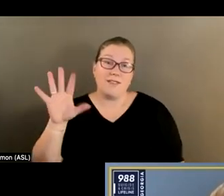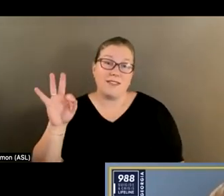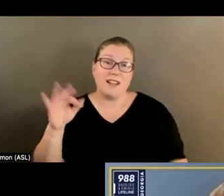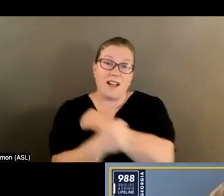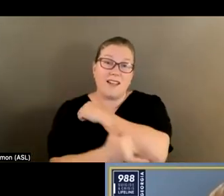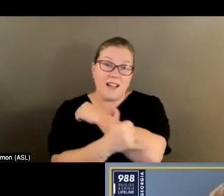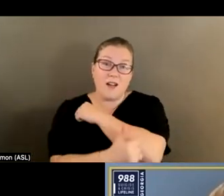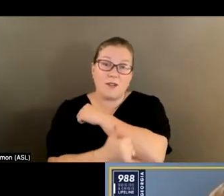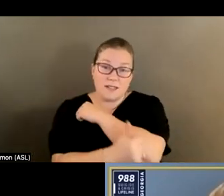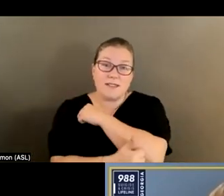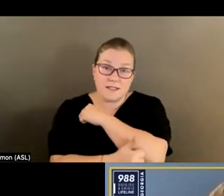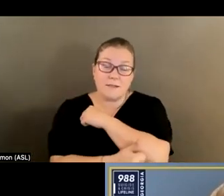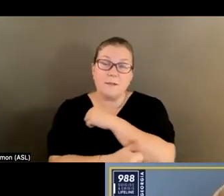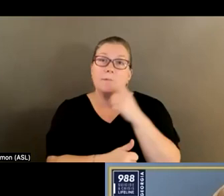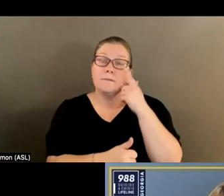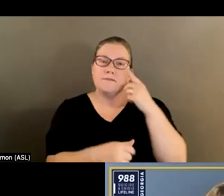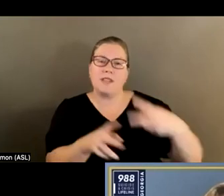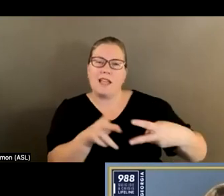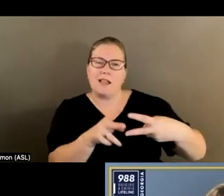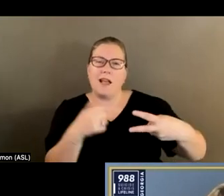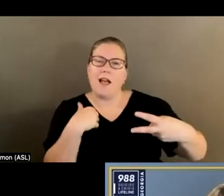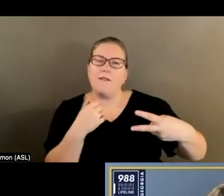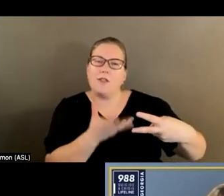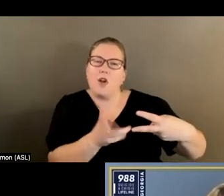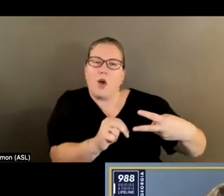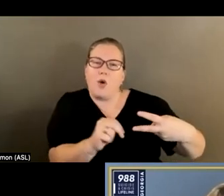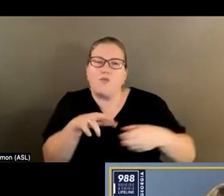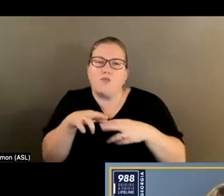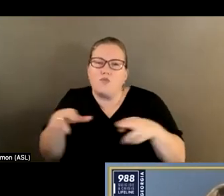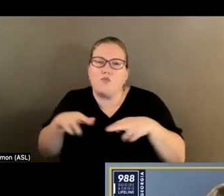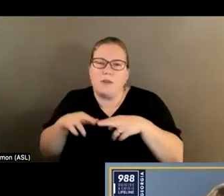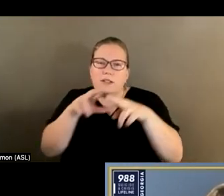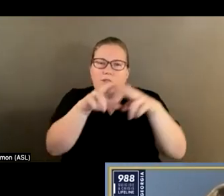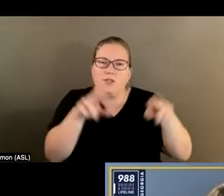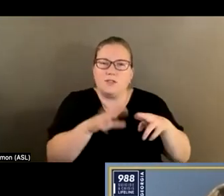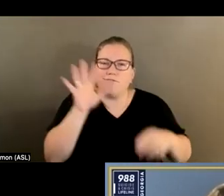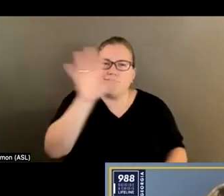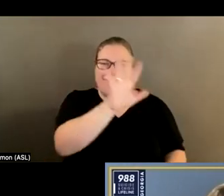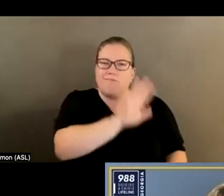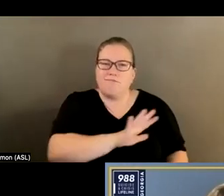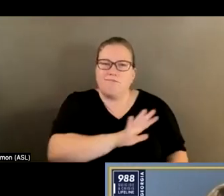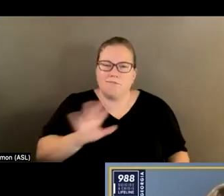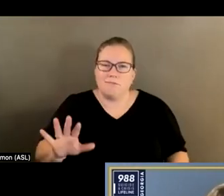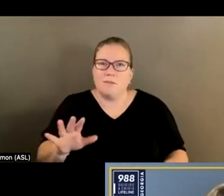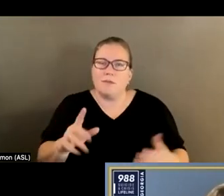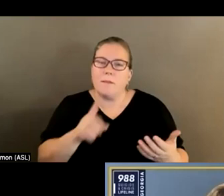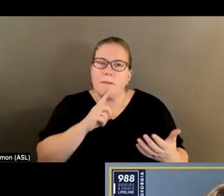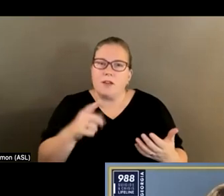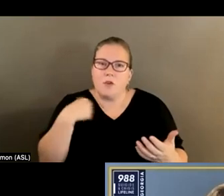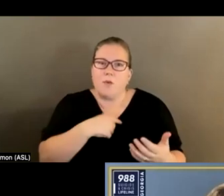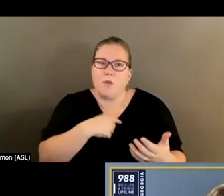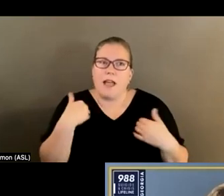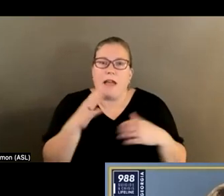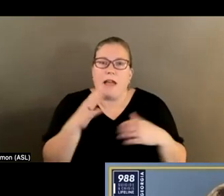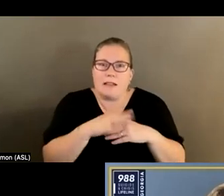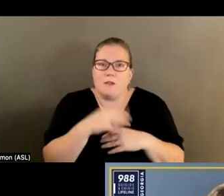them has specific regional areas that they cover, so that we have one